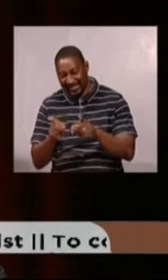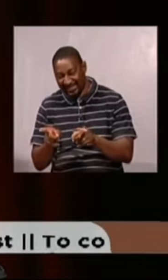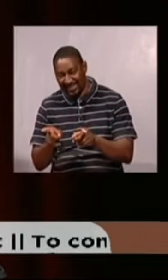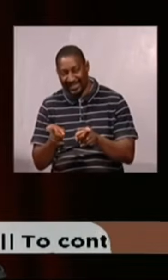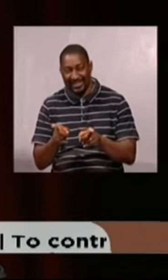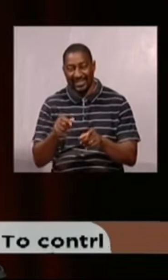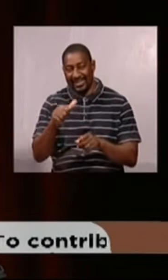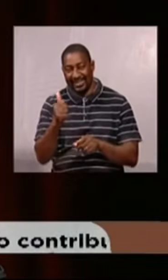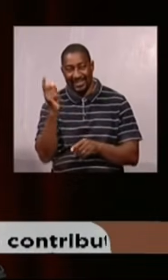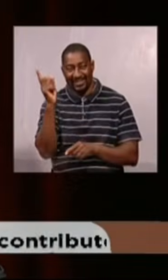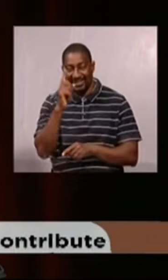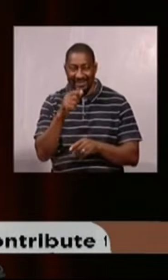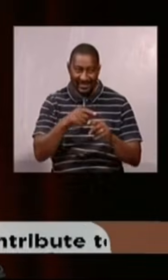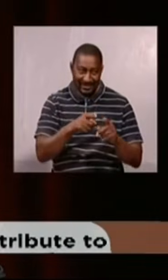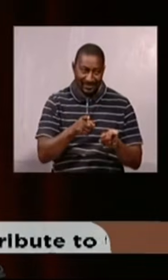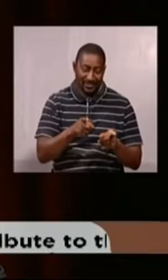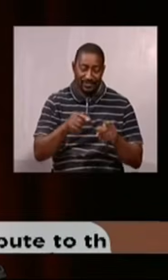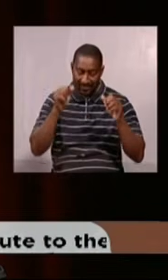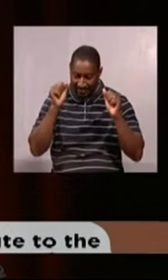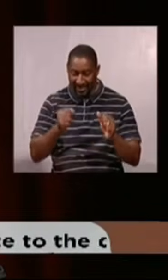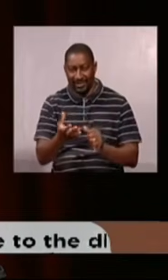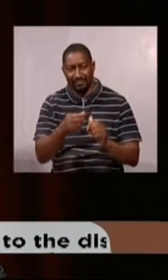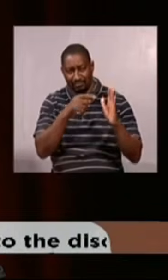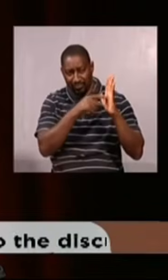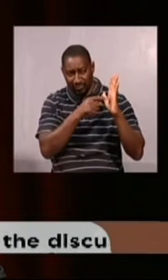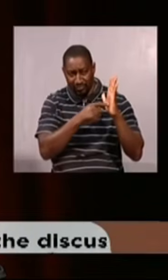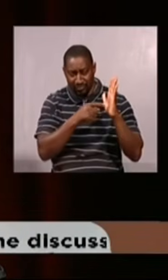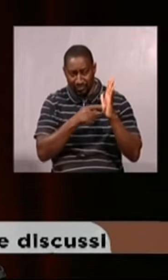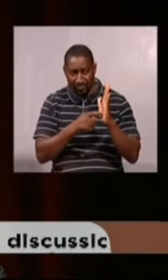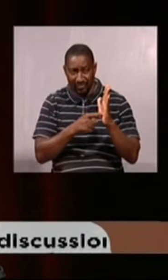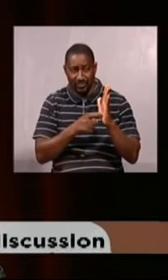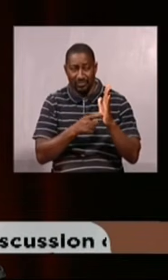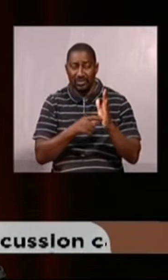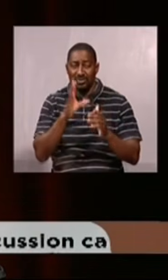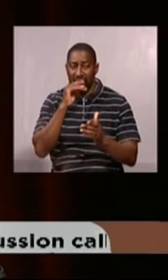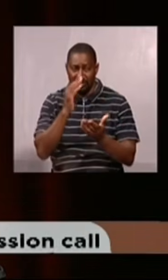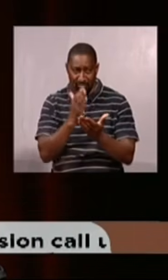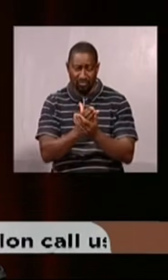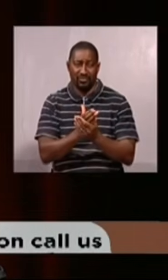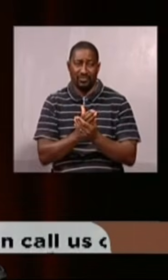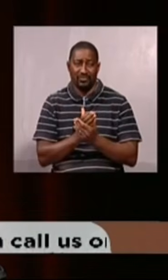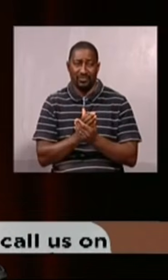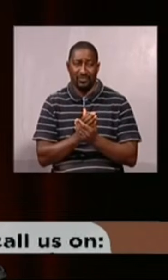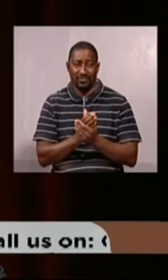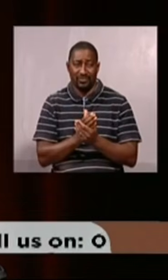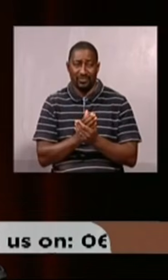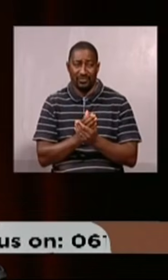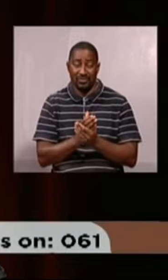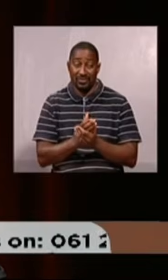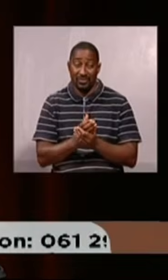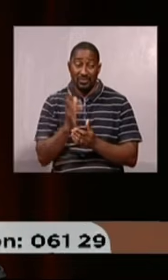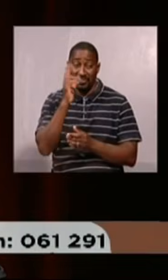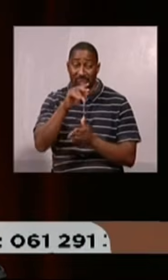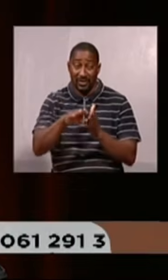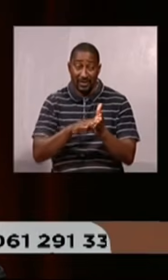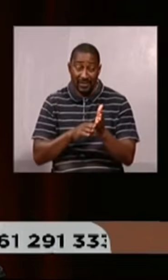So consistency must be on the agenda. Also, authenticity. You need to be authentic with what you say. People can come back tomorrow and say